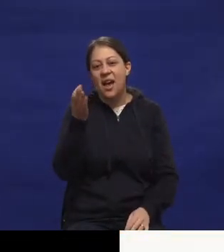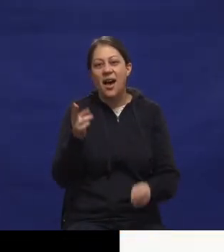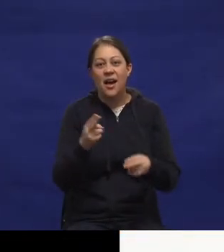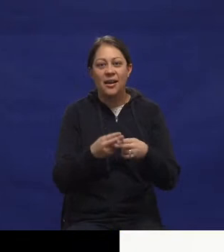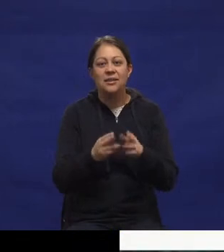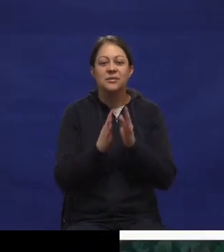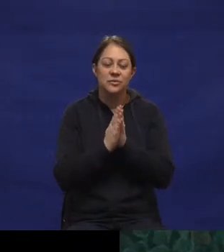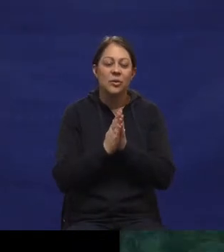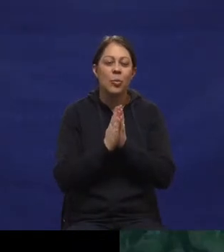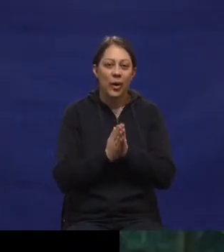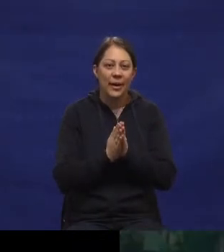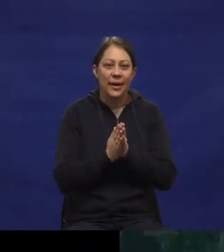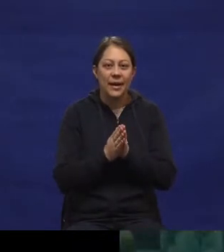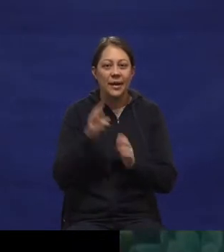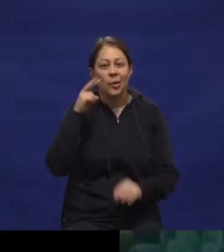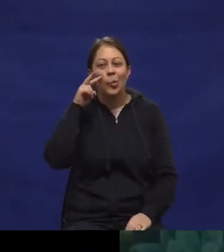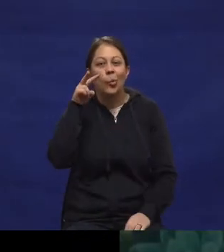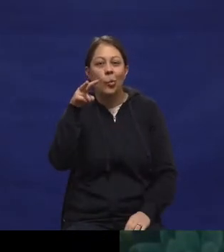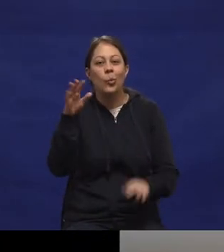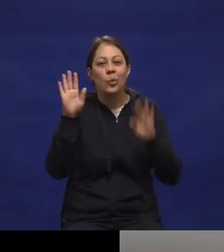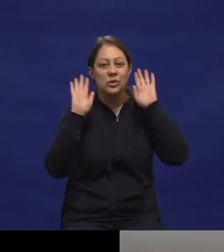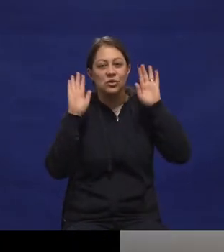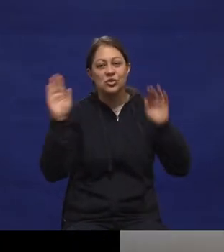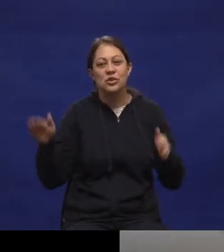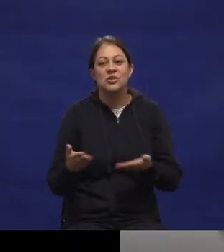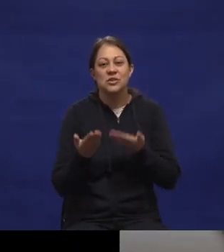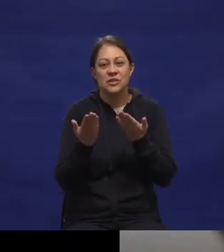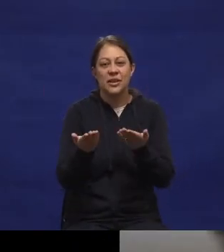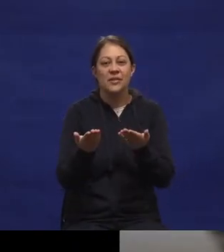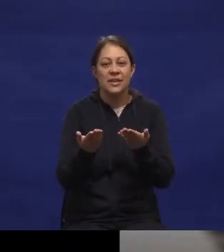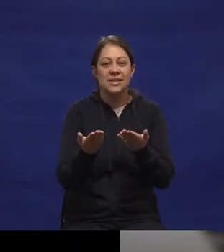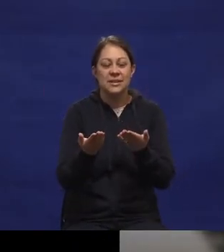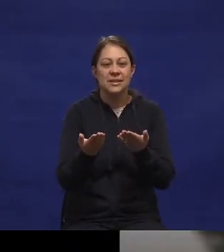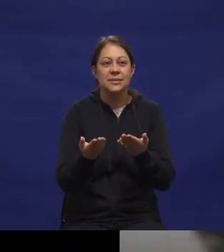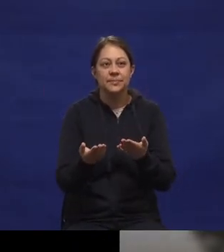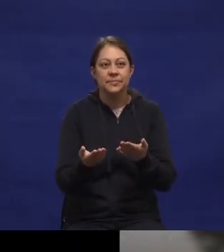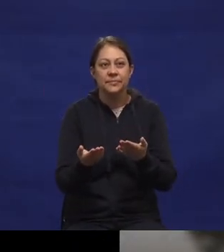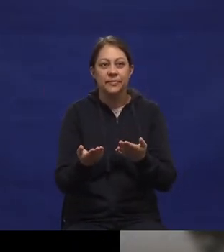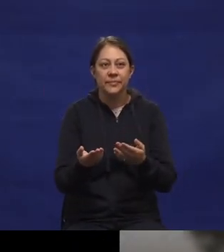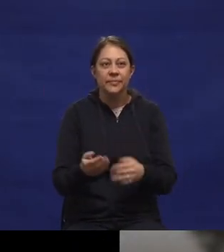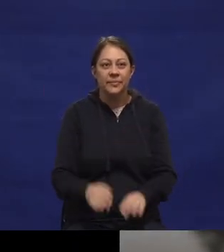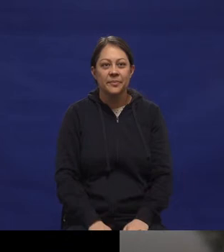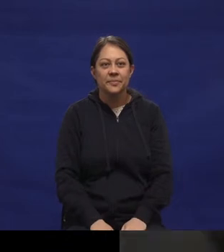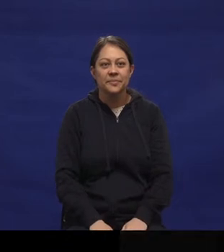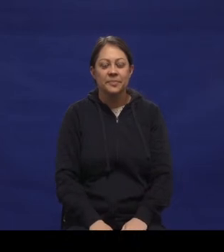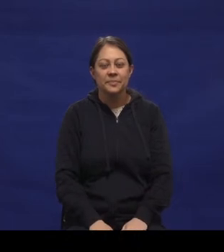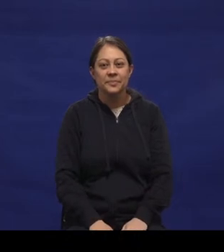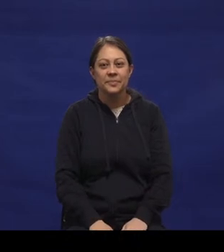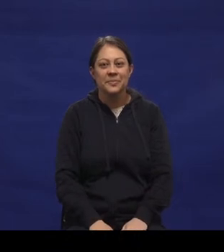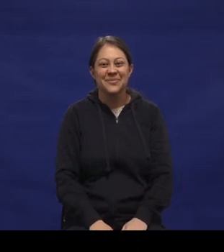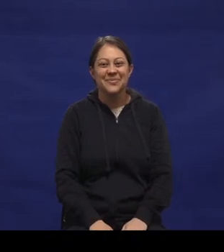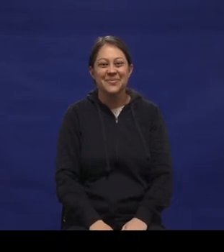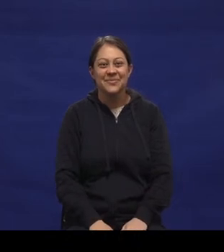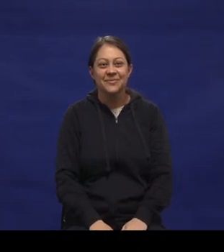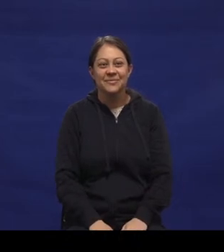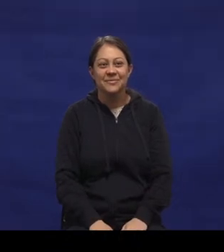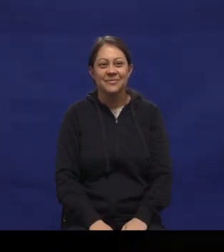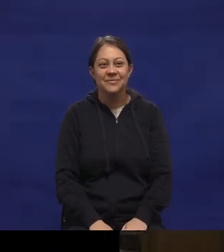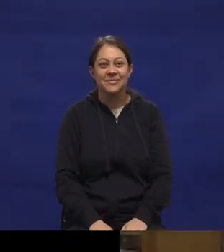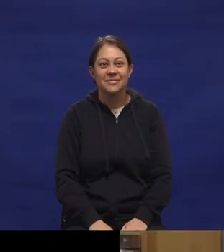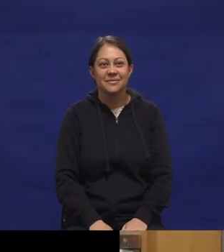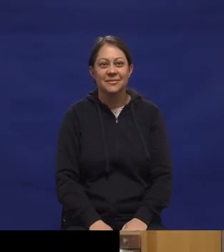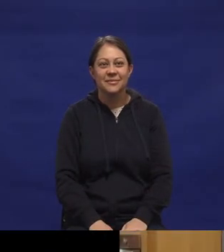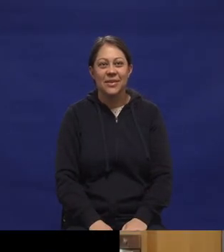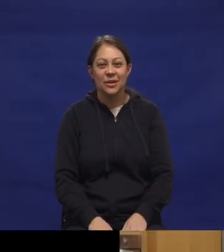online, and keep up to date with events. You can also update your personal information so you can receive emails and text messages.